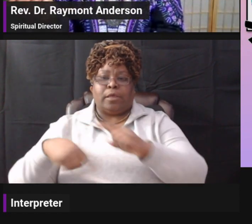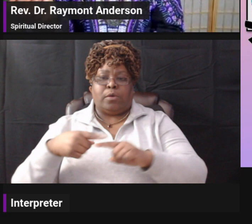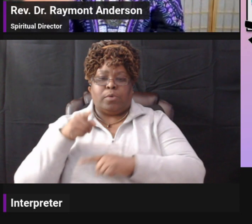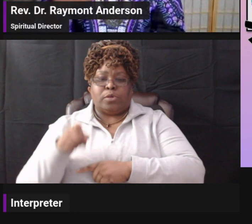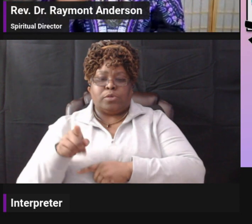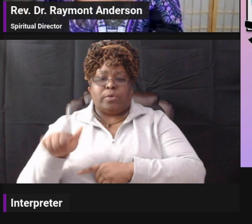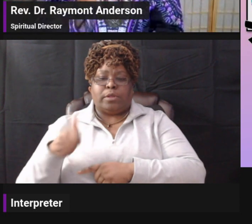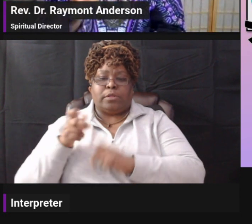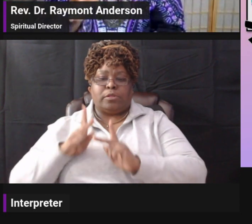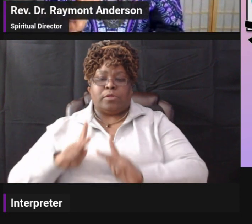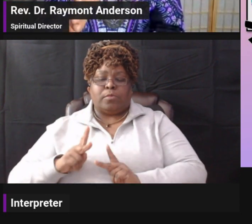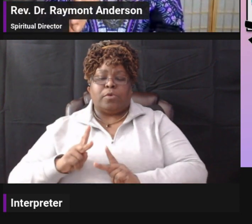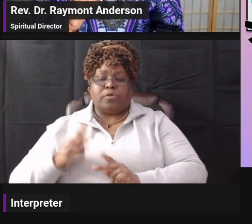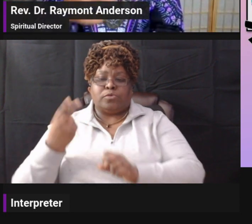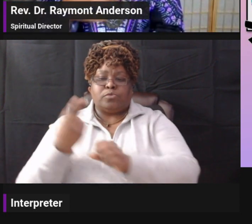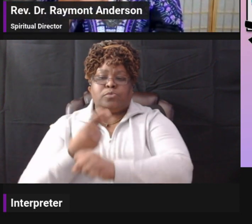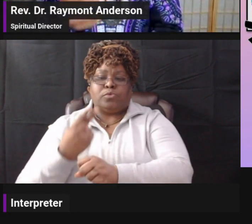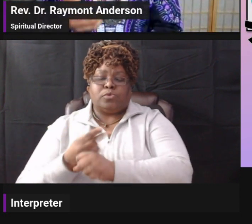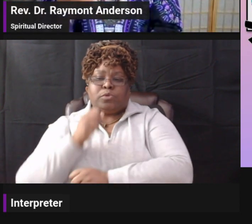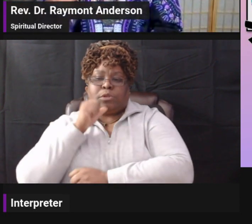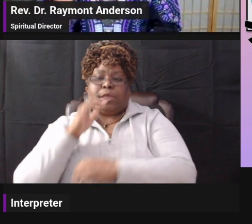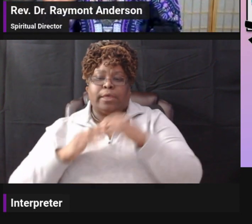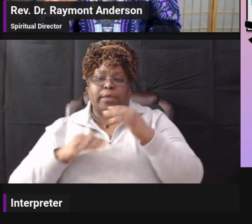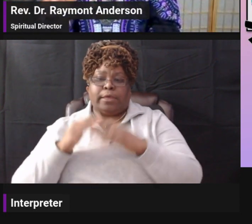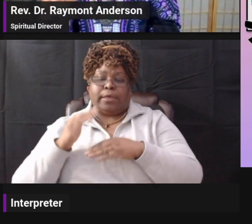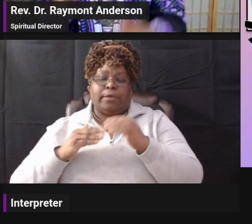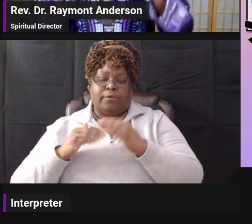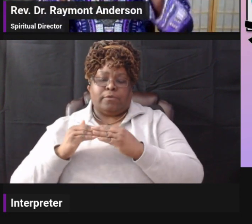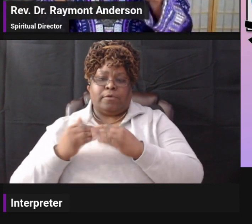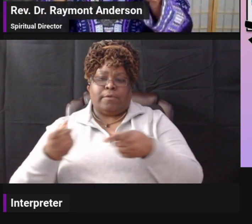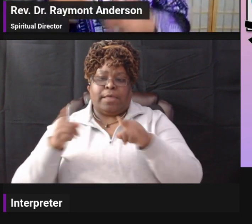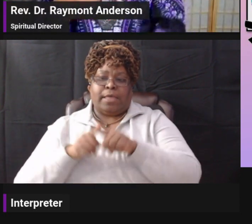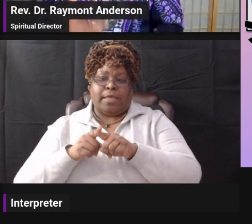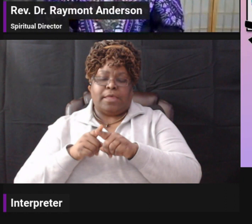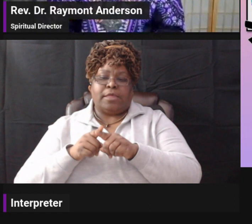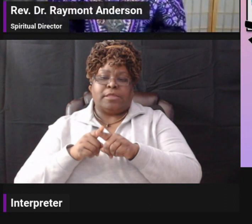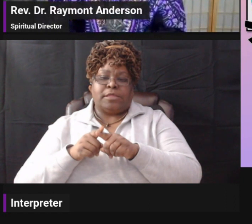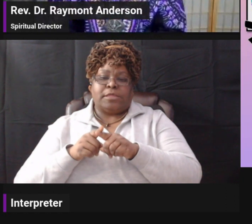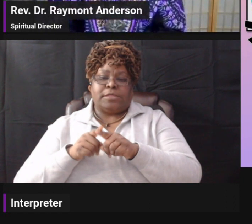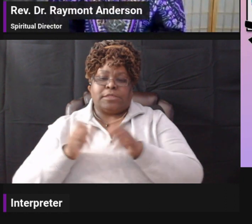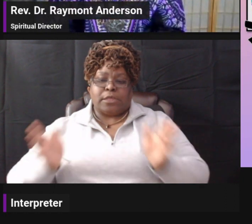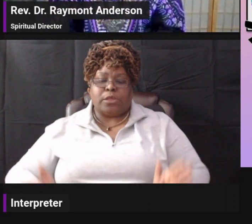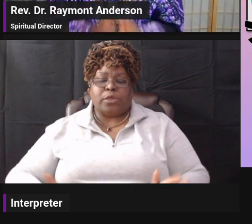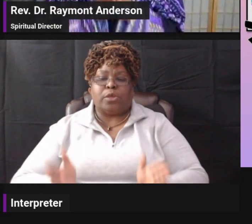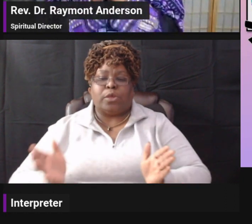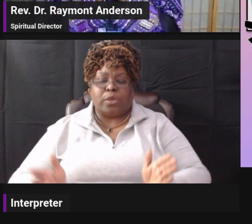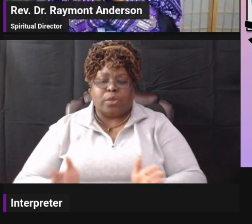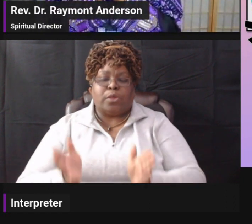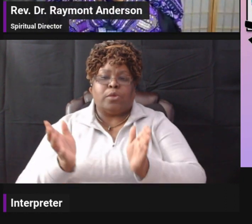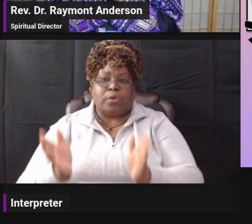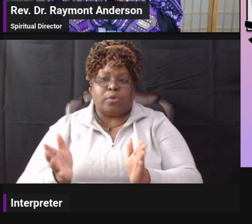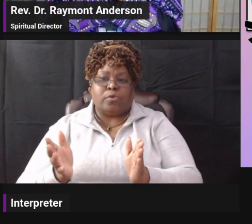Share a time when you or someone you know used discomfort as a catalyst